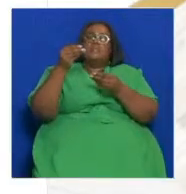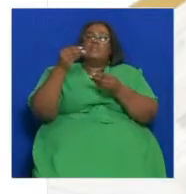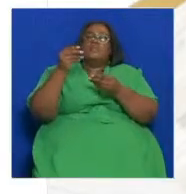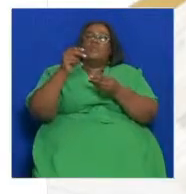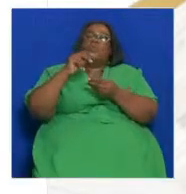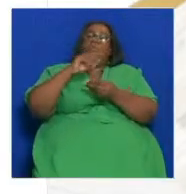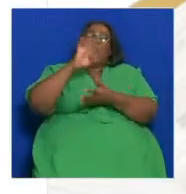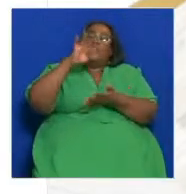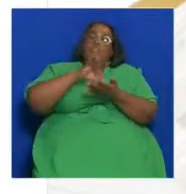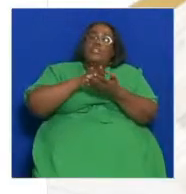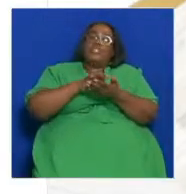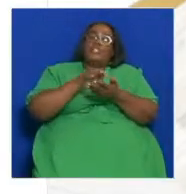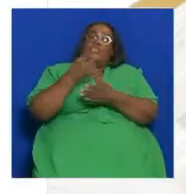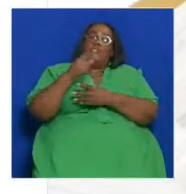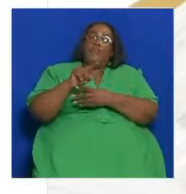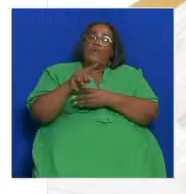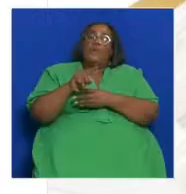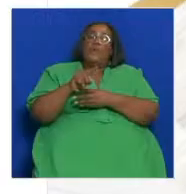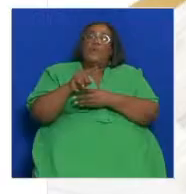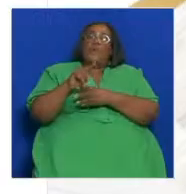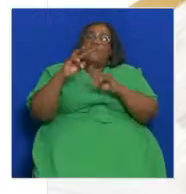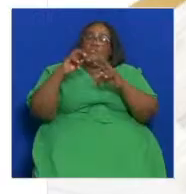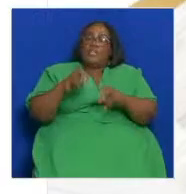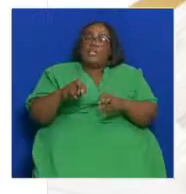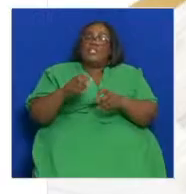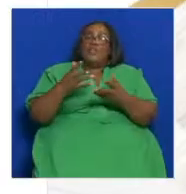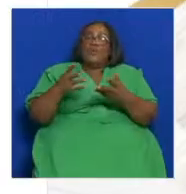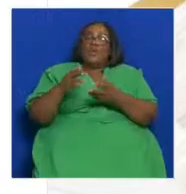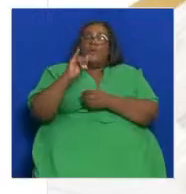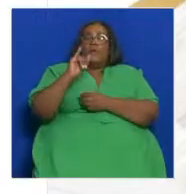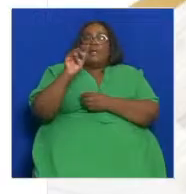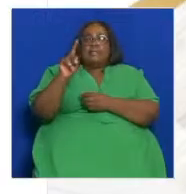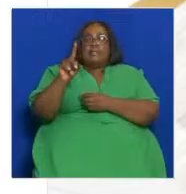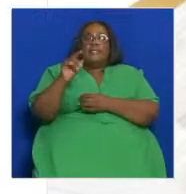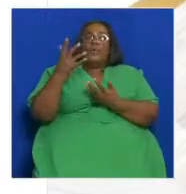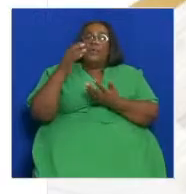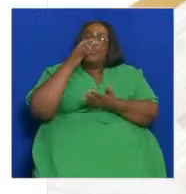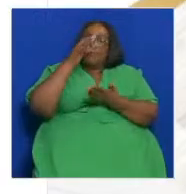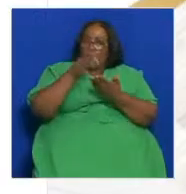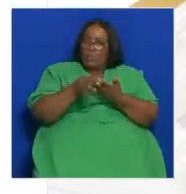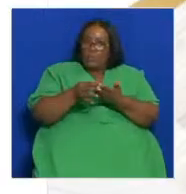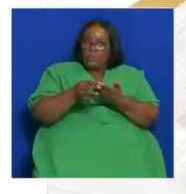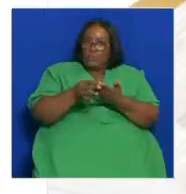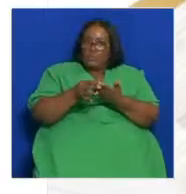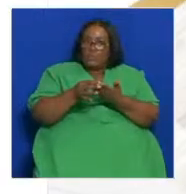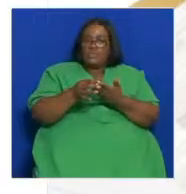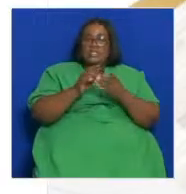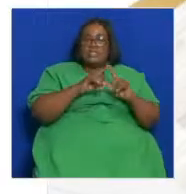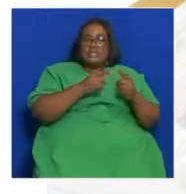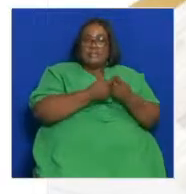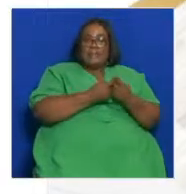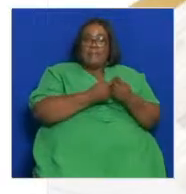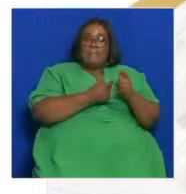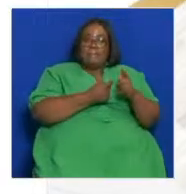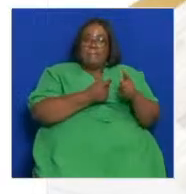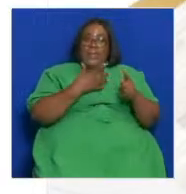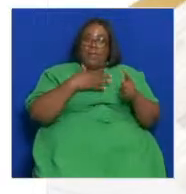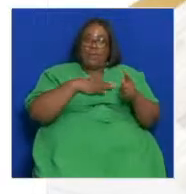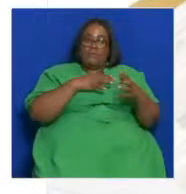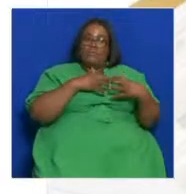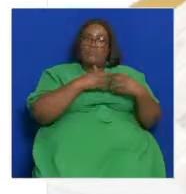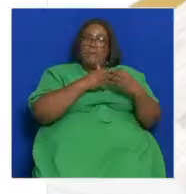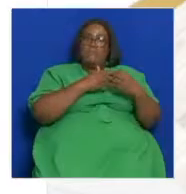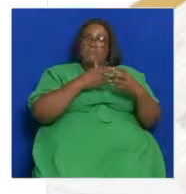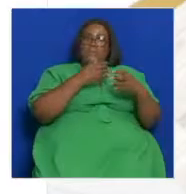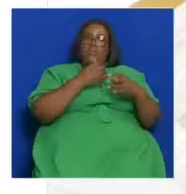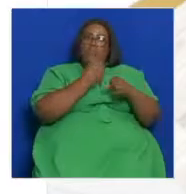ID and even propose the team that is to be designated into